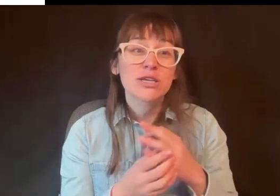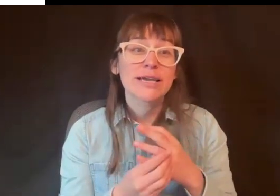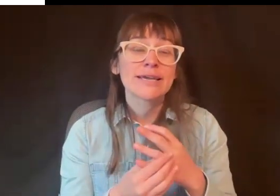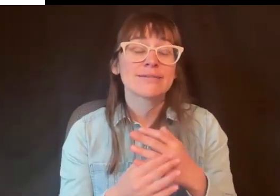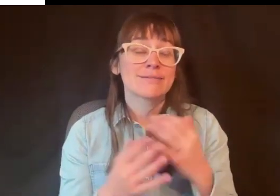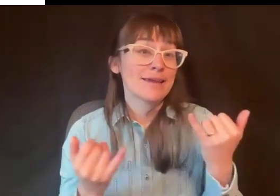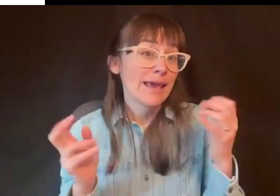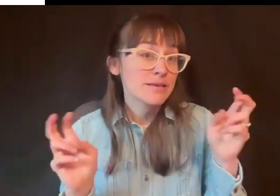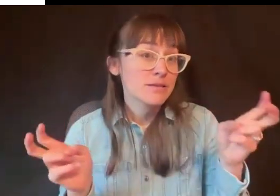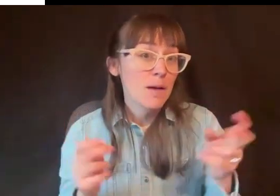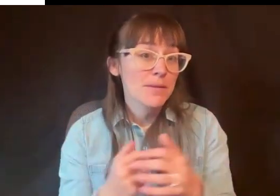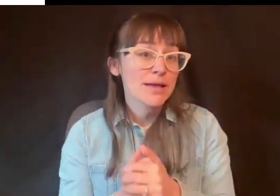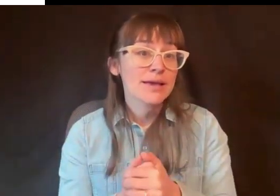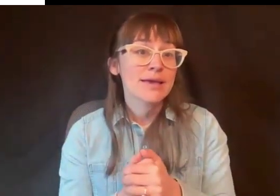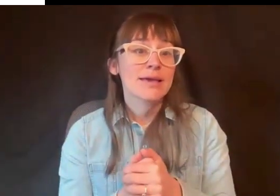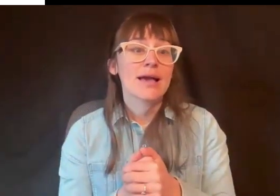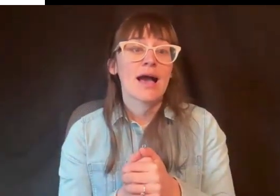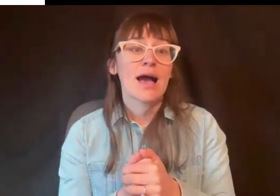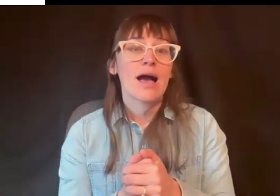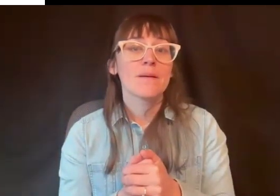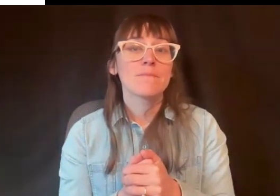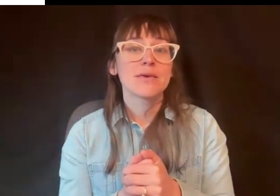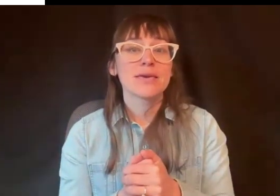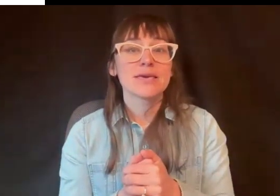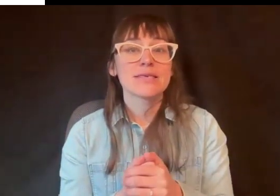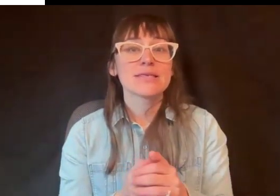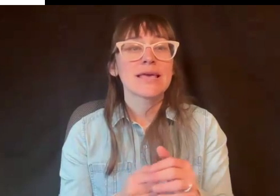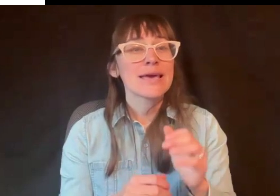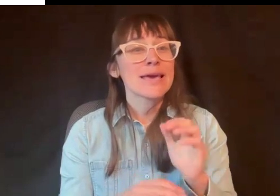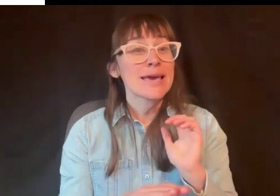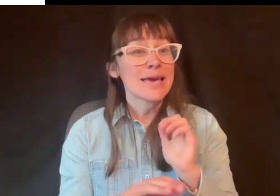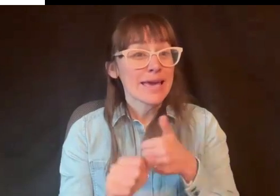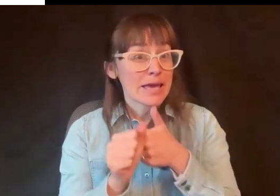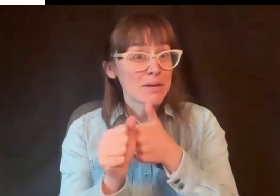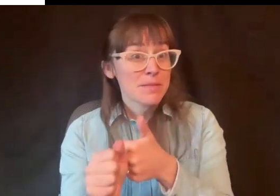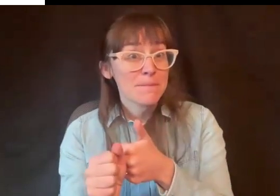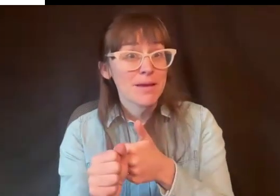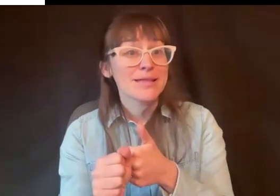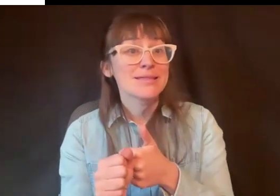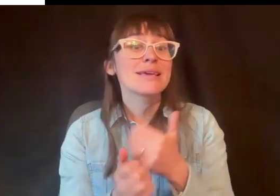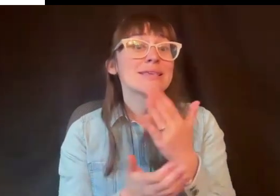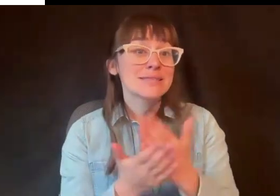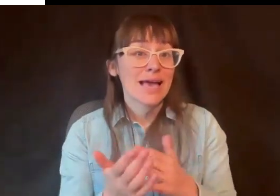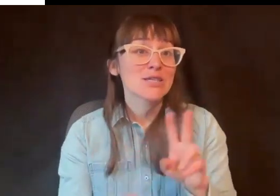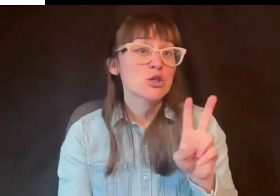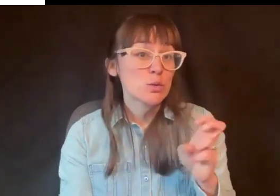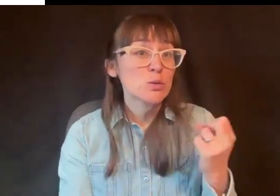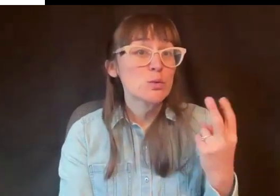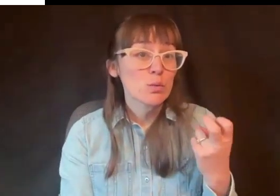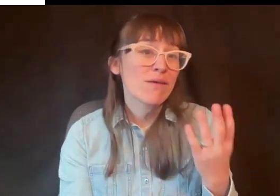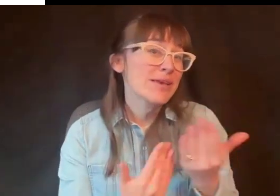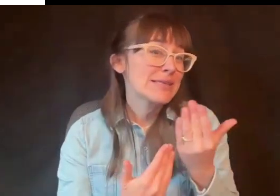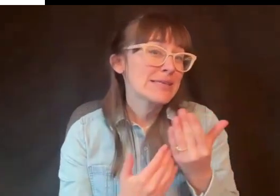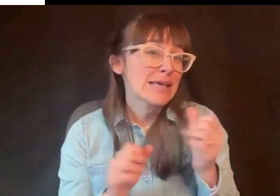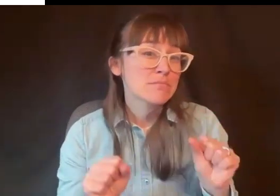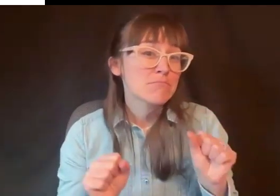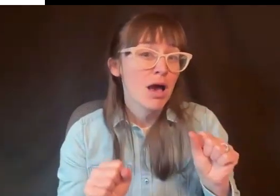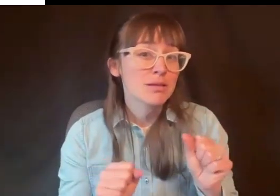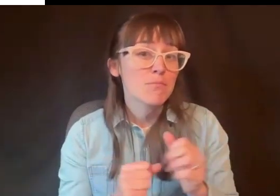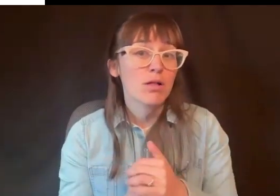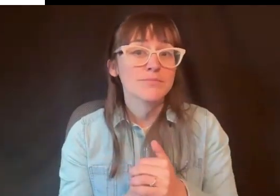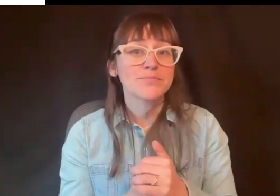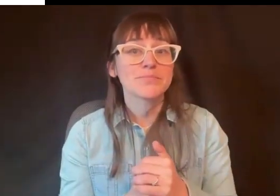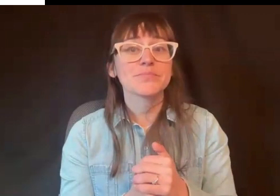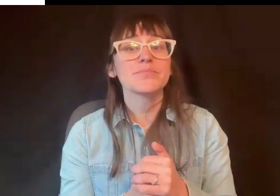of today's webinar, is to make implementing Section 212 as easy as possible for SUAs and AAAs. As we'll talk about in